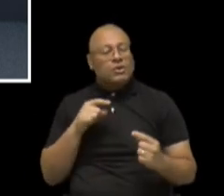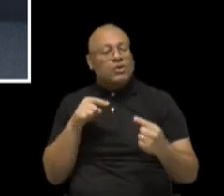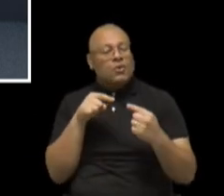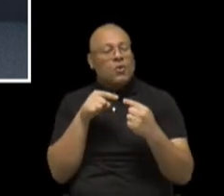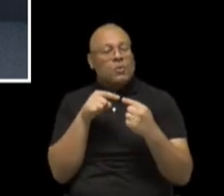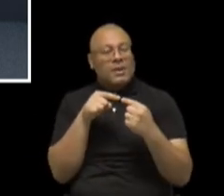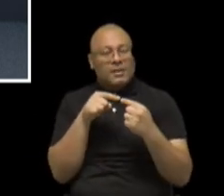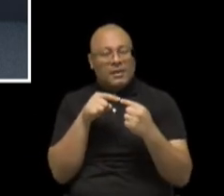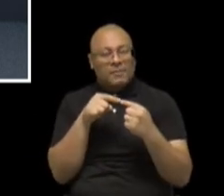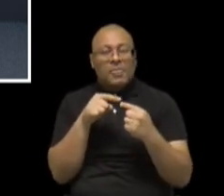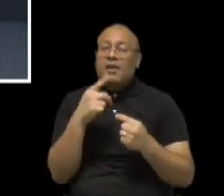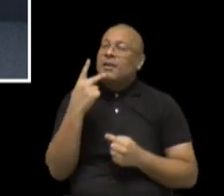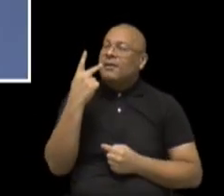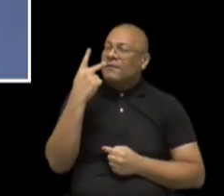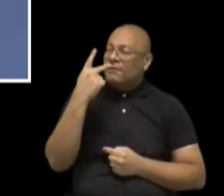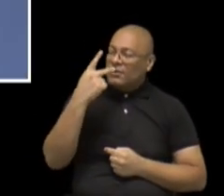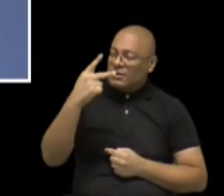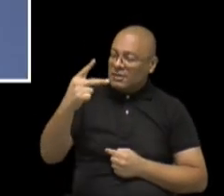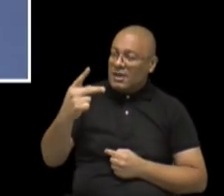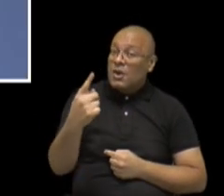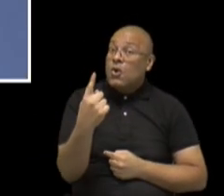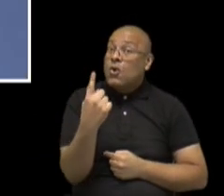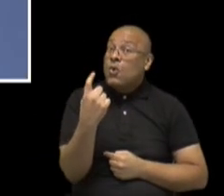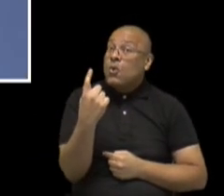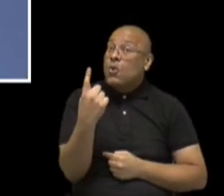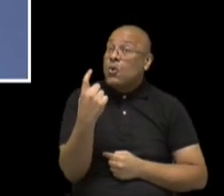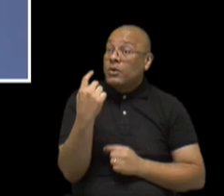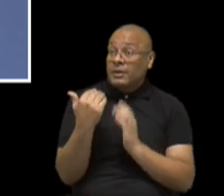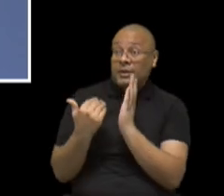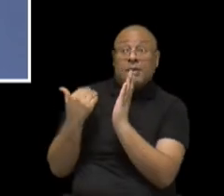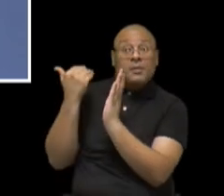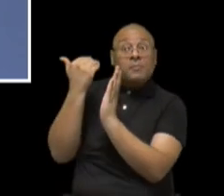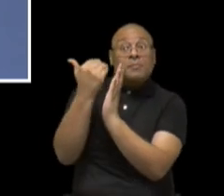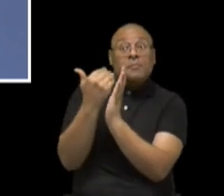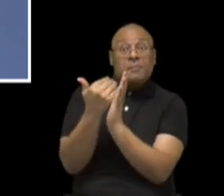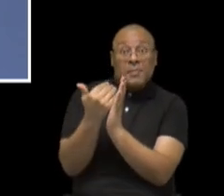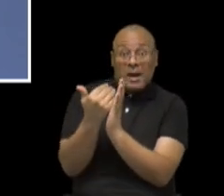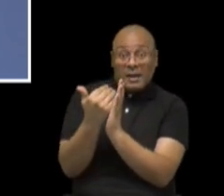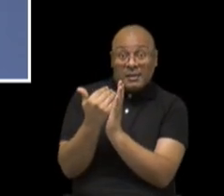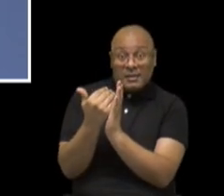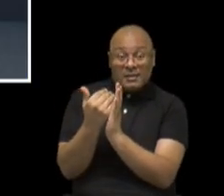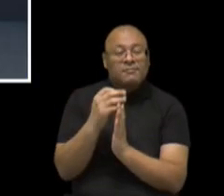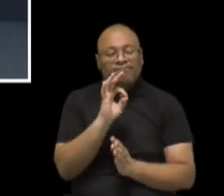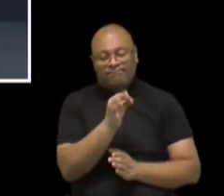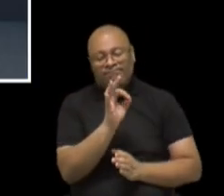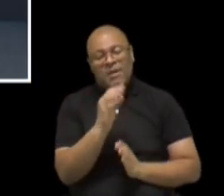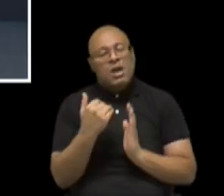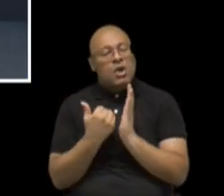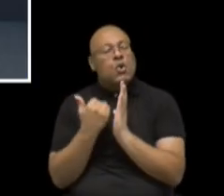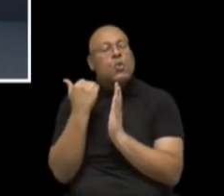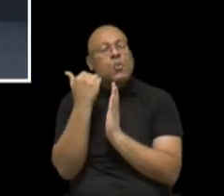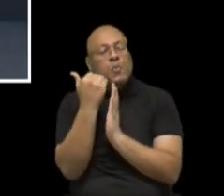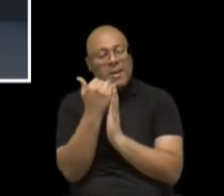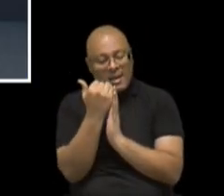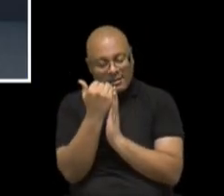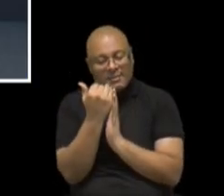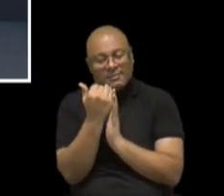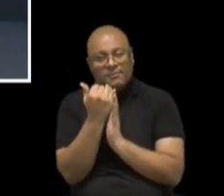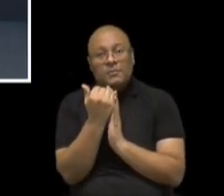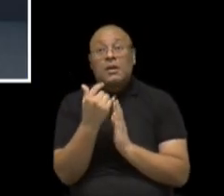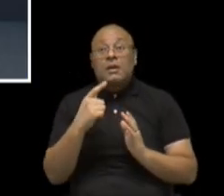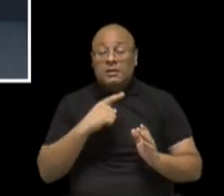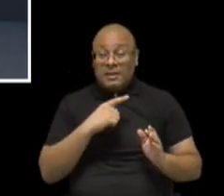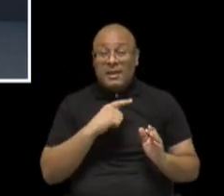about Yom. You only live more, right? Exactly. We have some questions from people